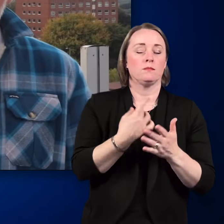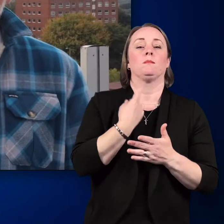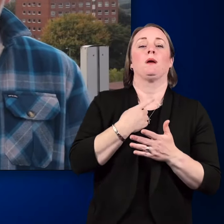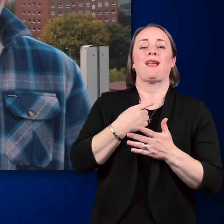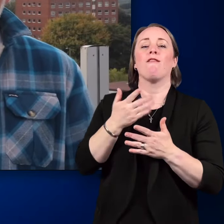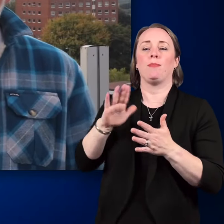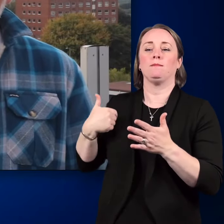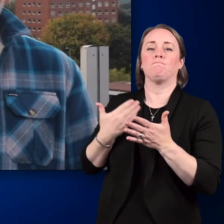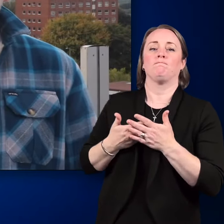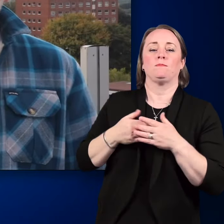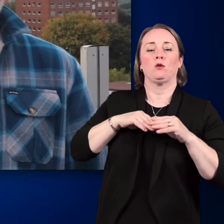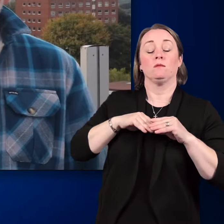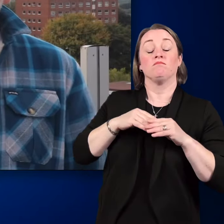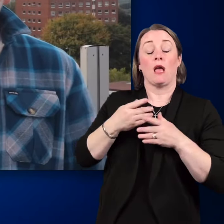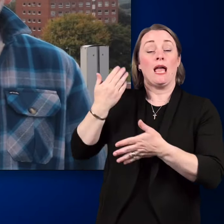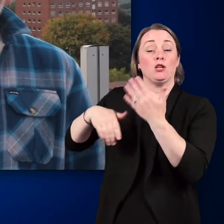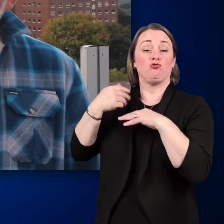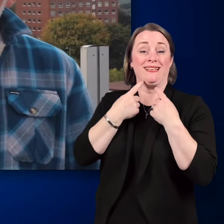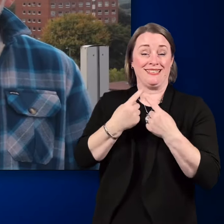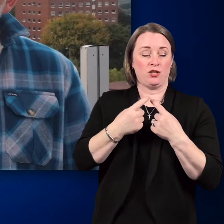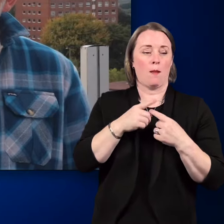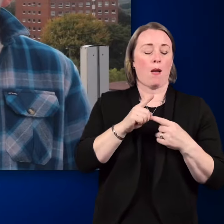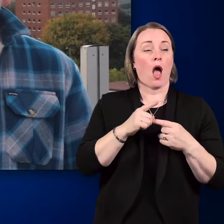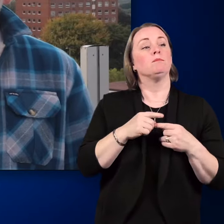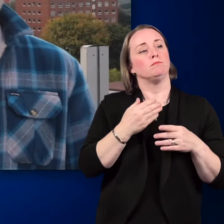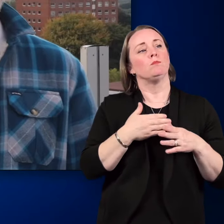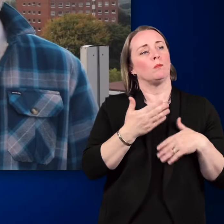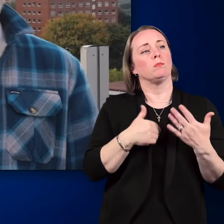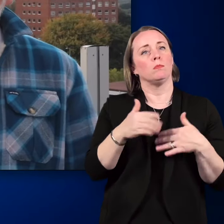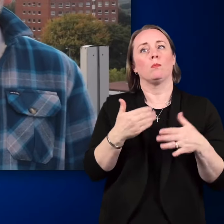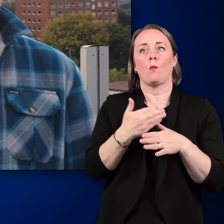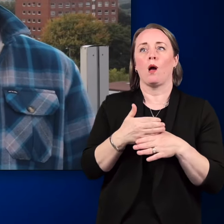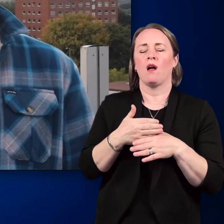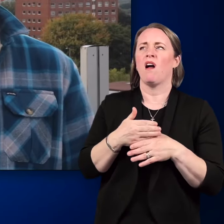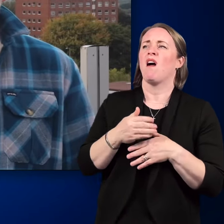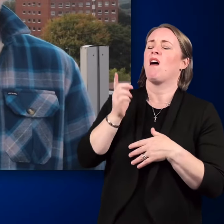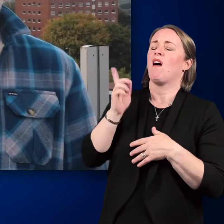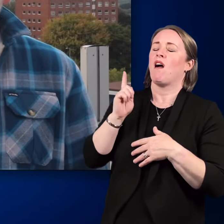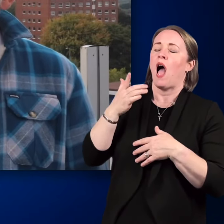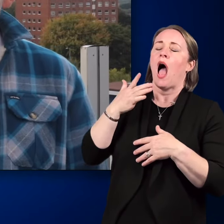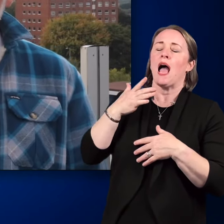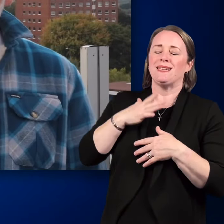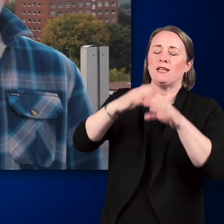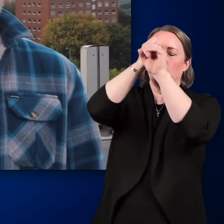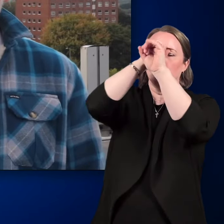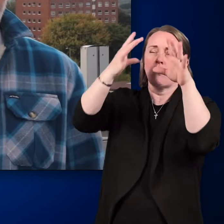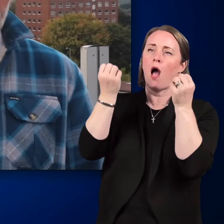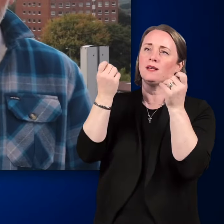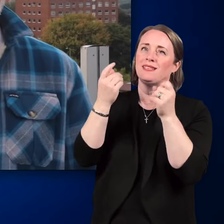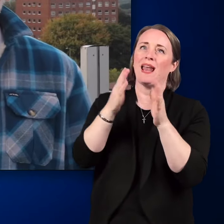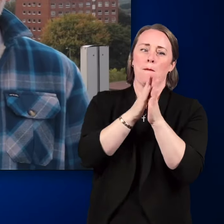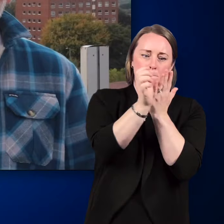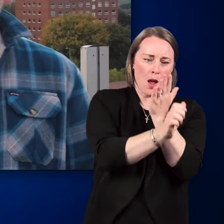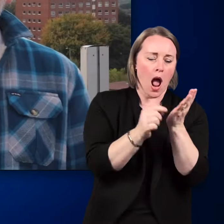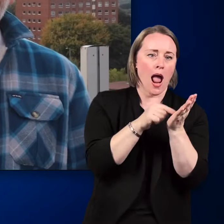years into a job that I realized actually I need to get to grips with a biblical perspective on education, on